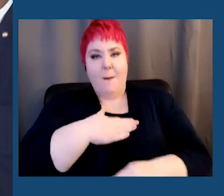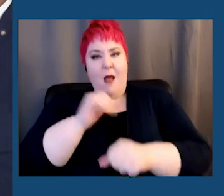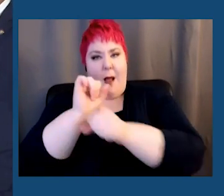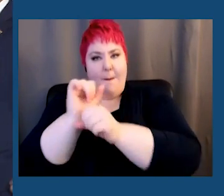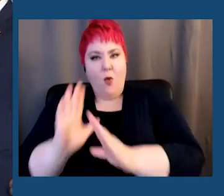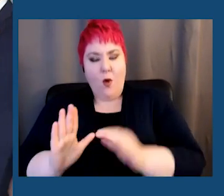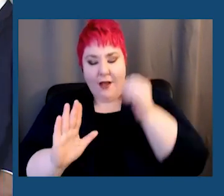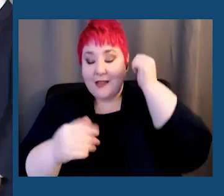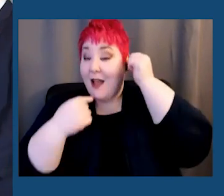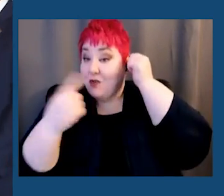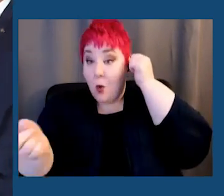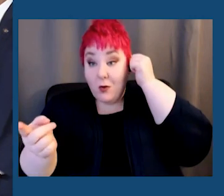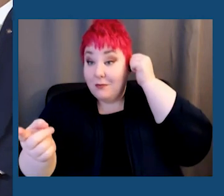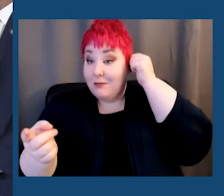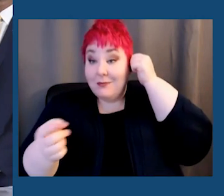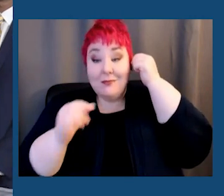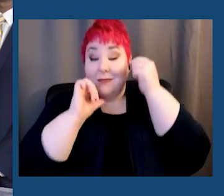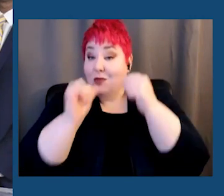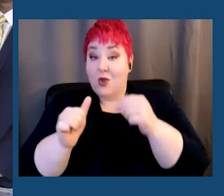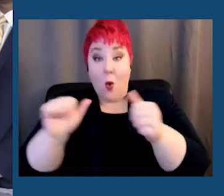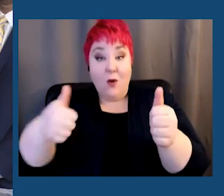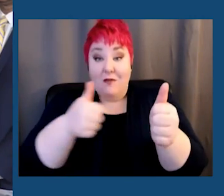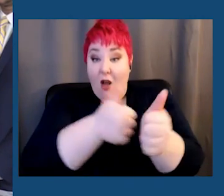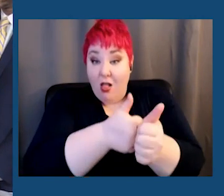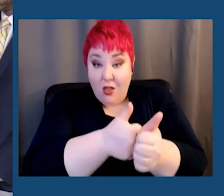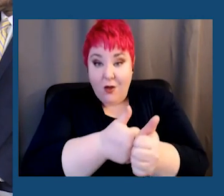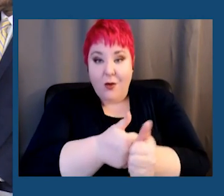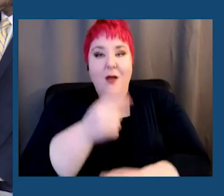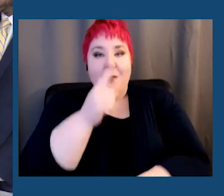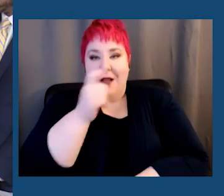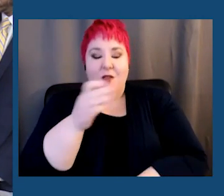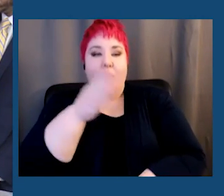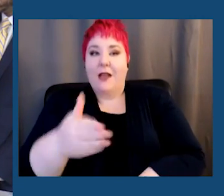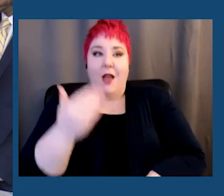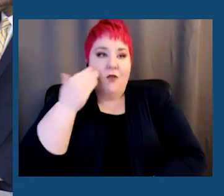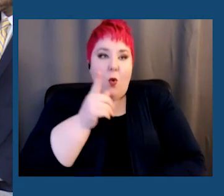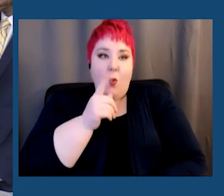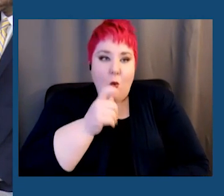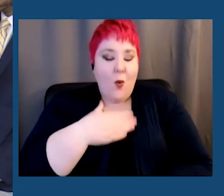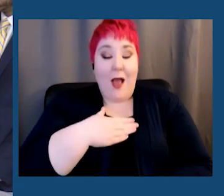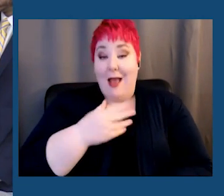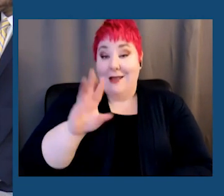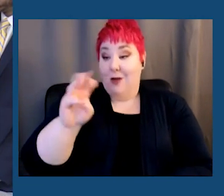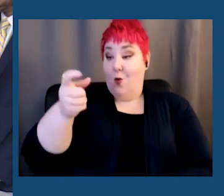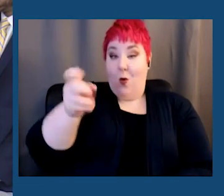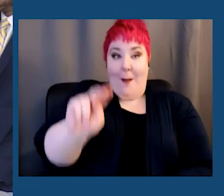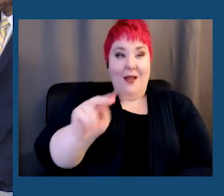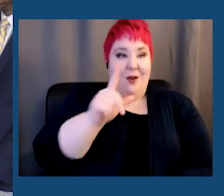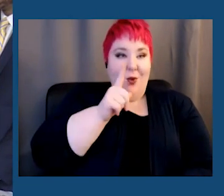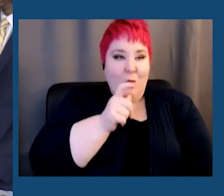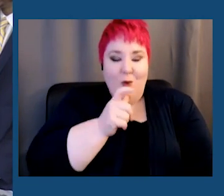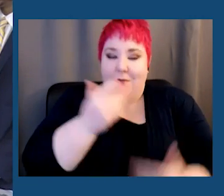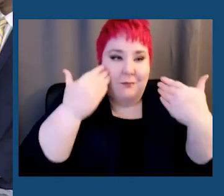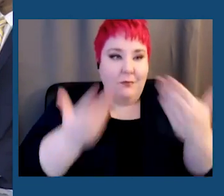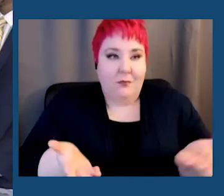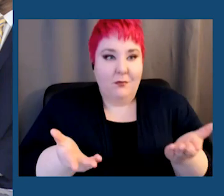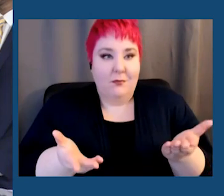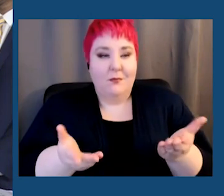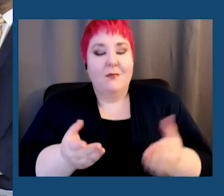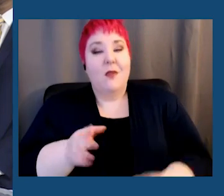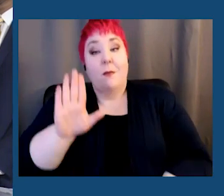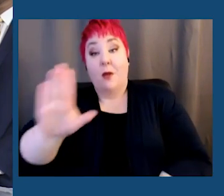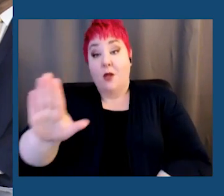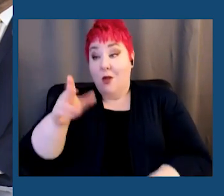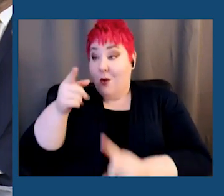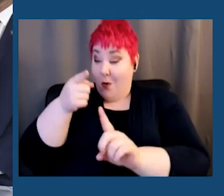them, don't go after them, because we also never know who has a knife or who has a weapon. But to your point about petite crime, there